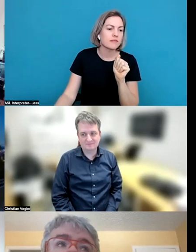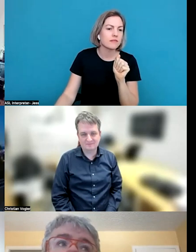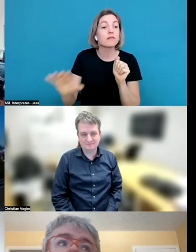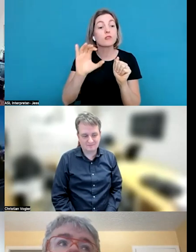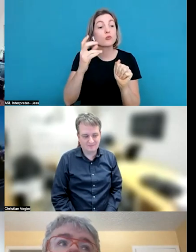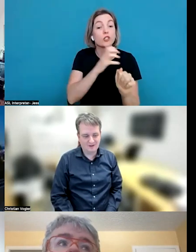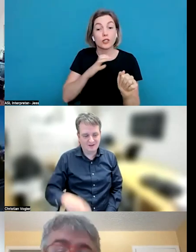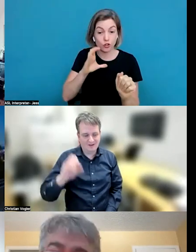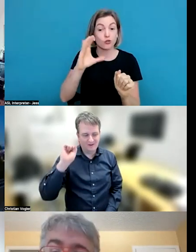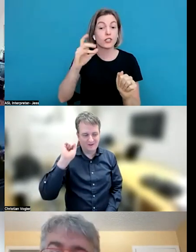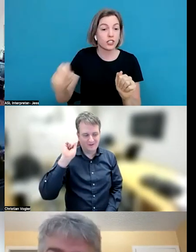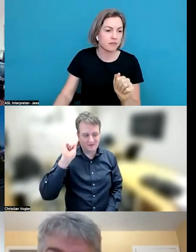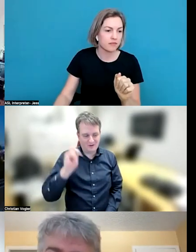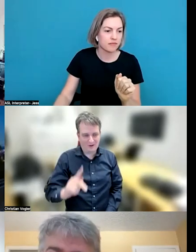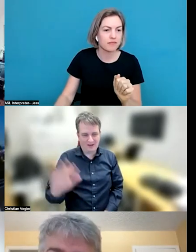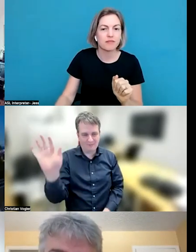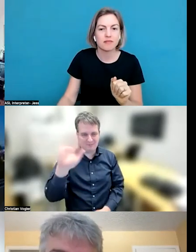Christian.